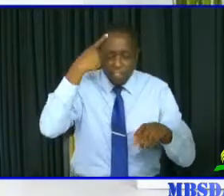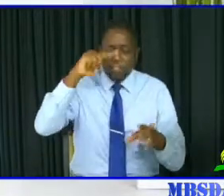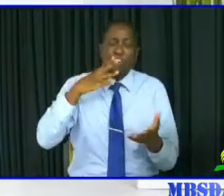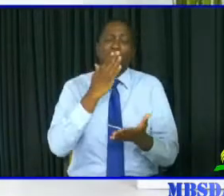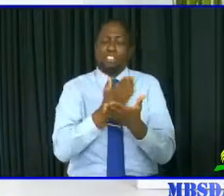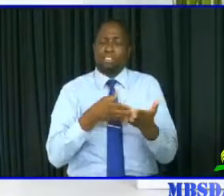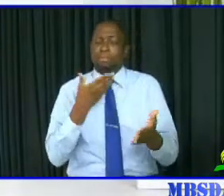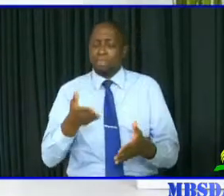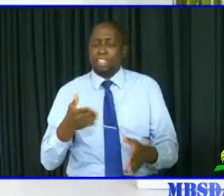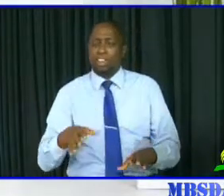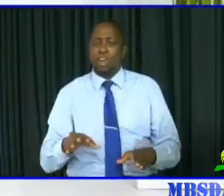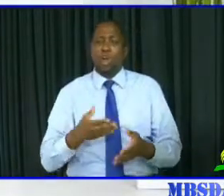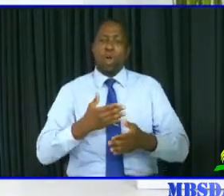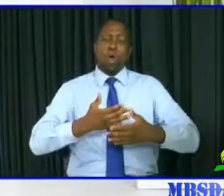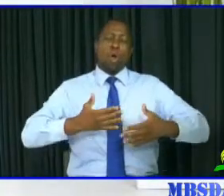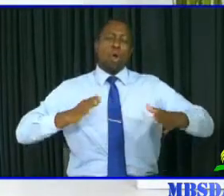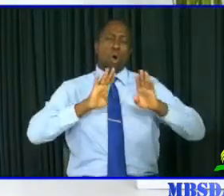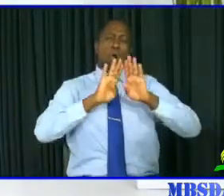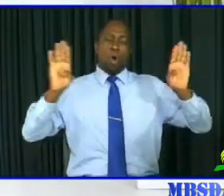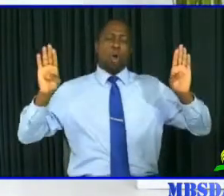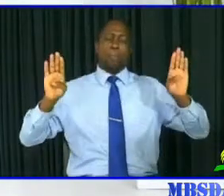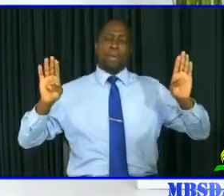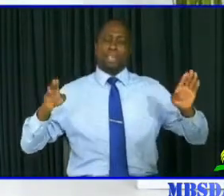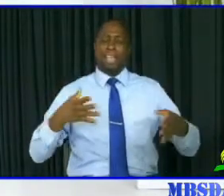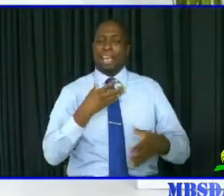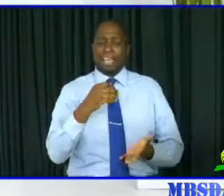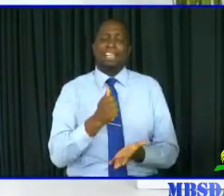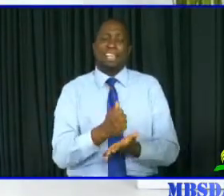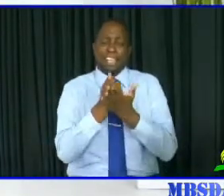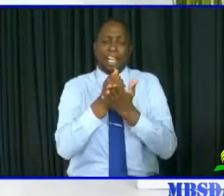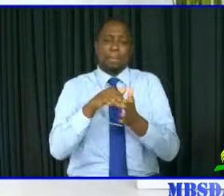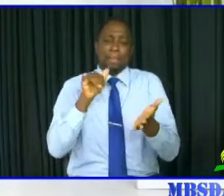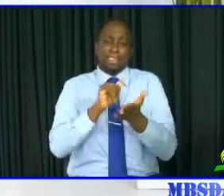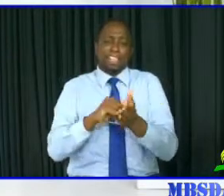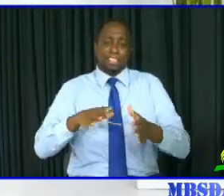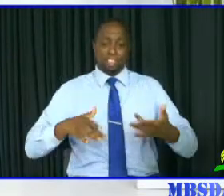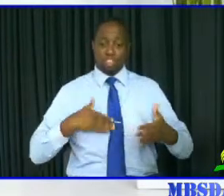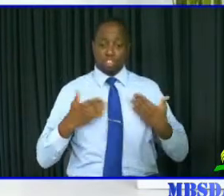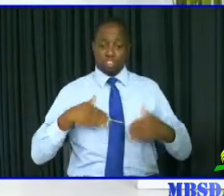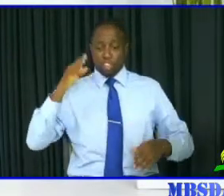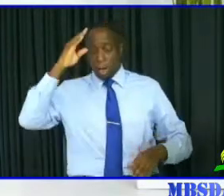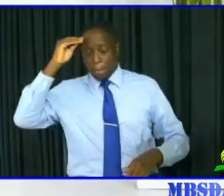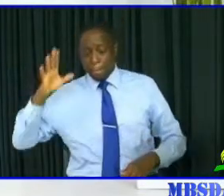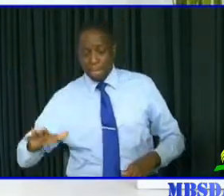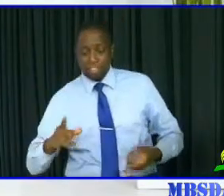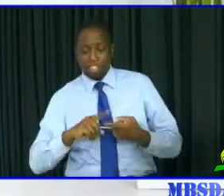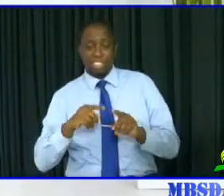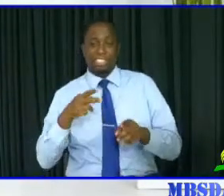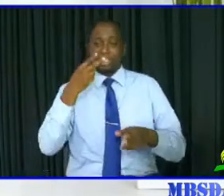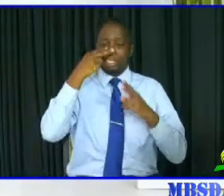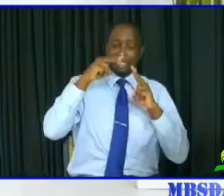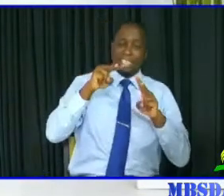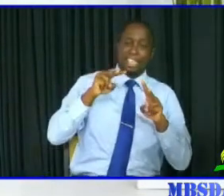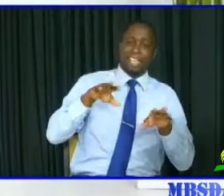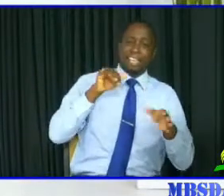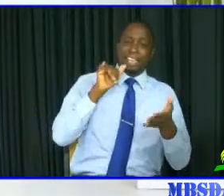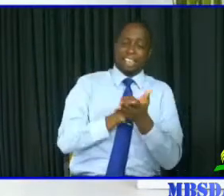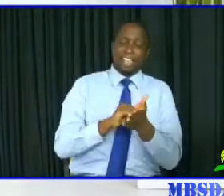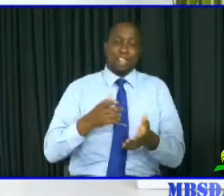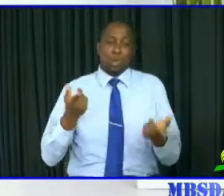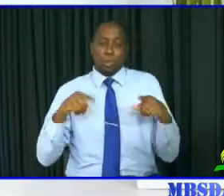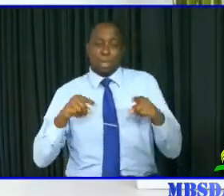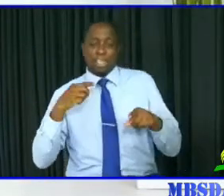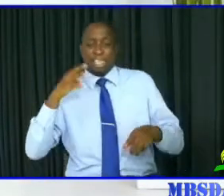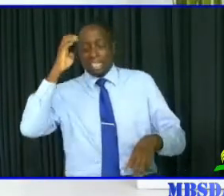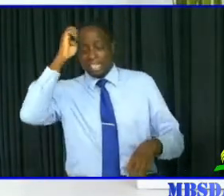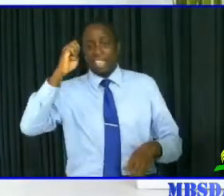your arms to them tonight. Help that young man to see that when he returns home, he's not returning home to a